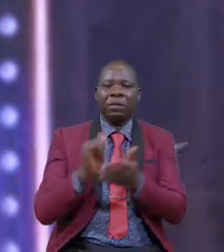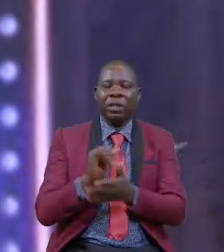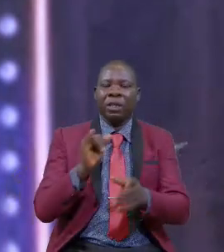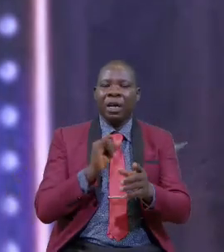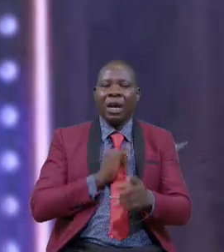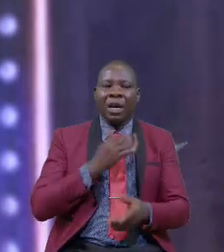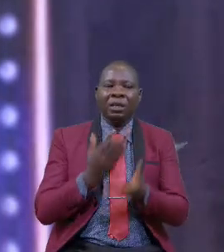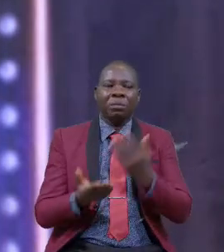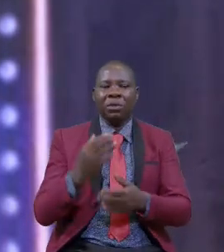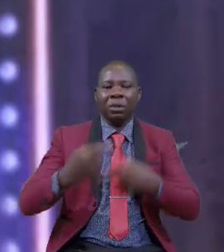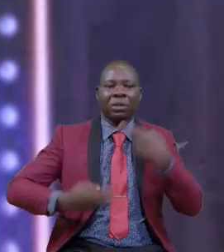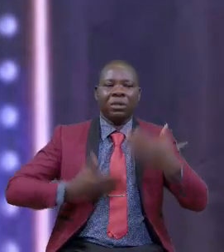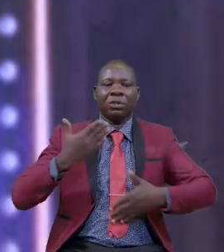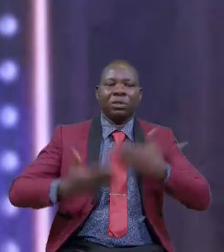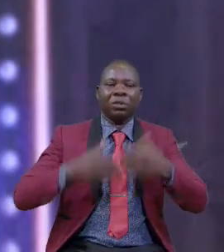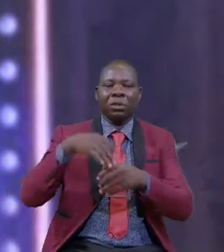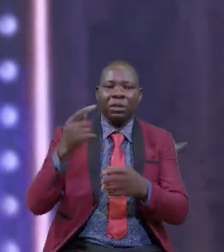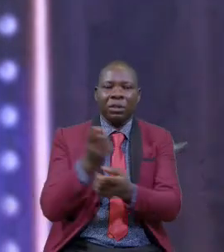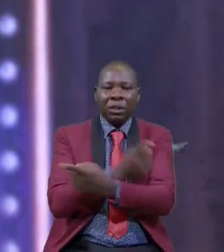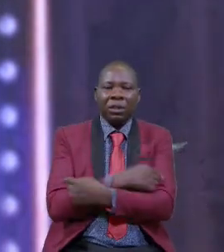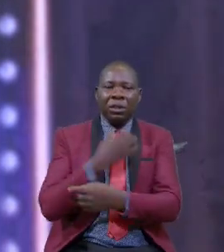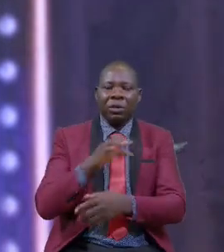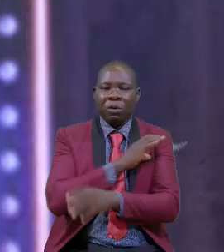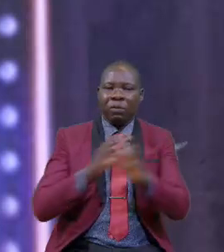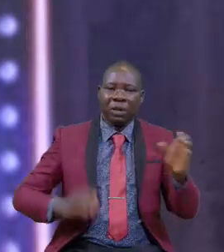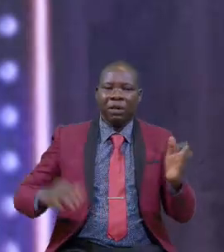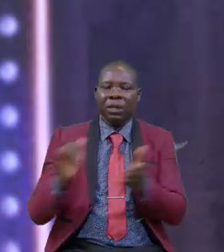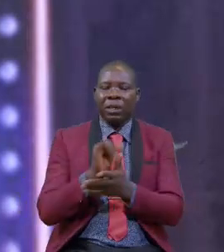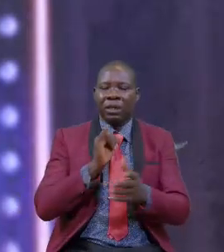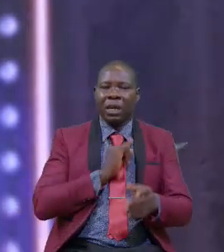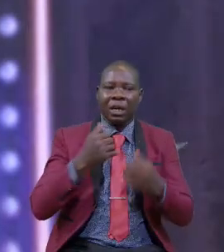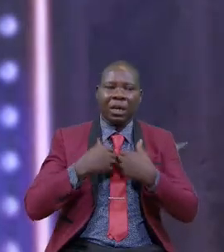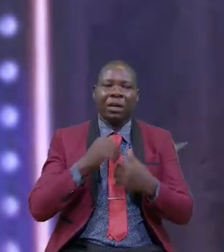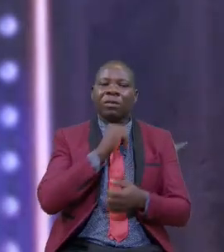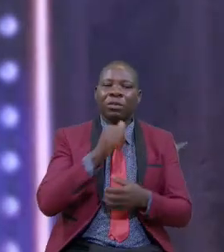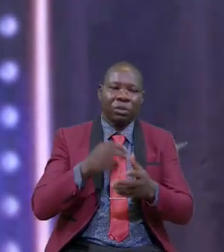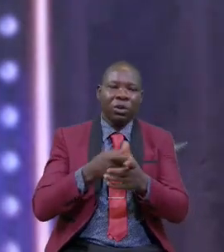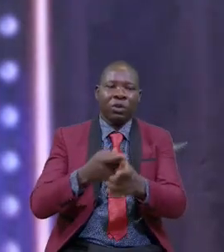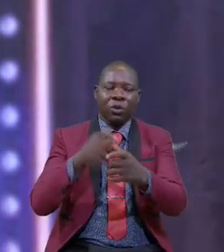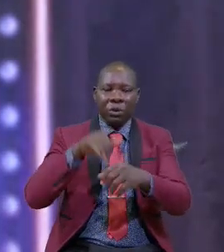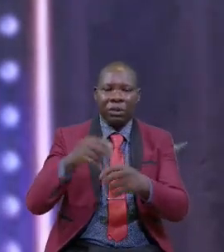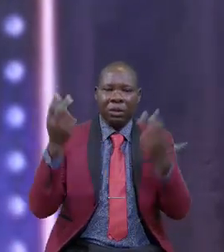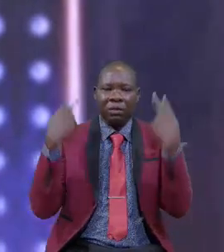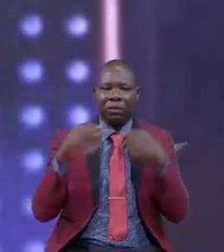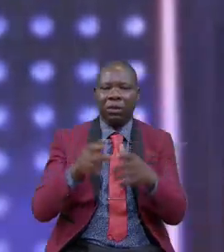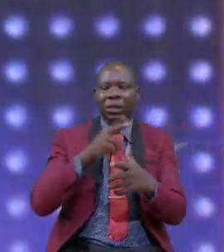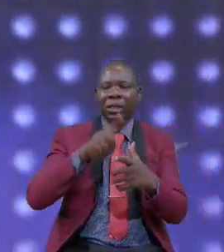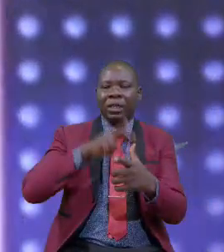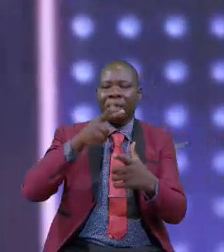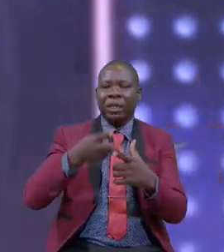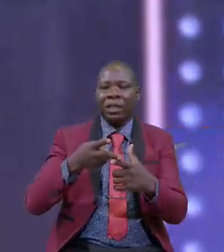of Christ, that I have not run in vain, neither labored